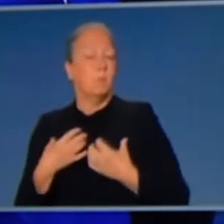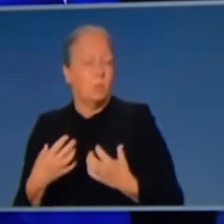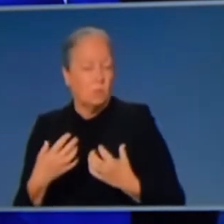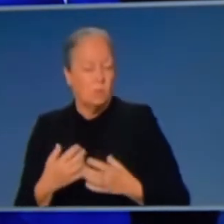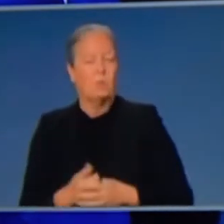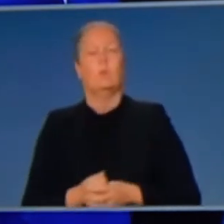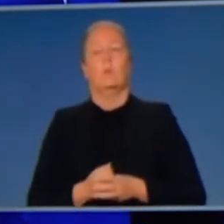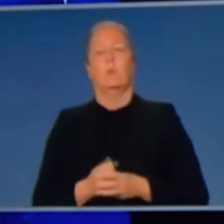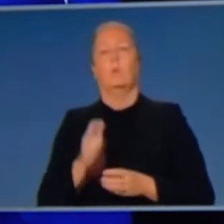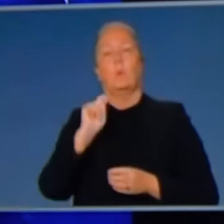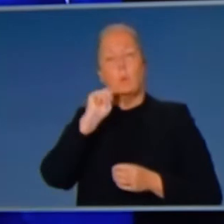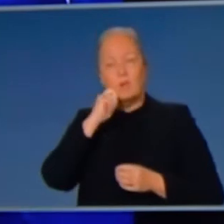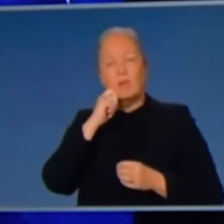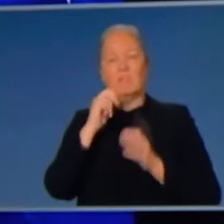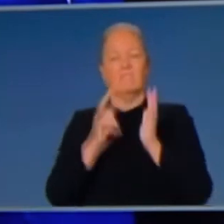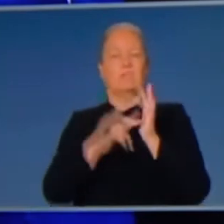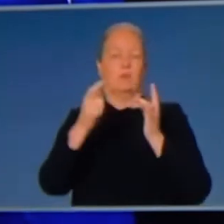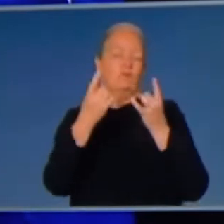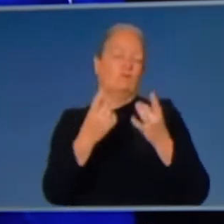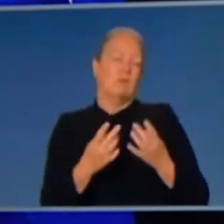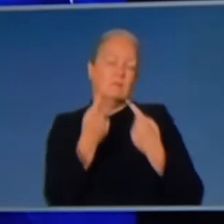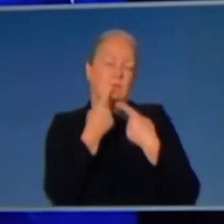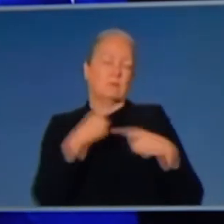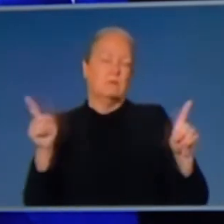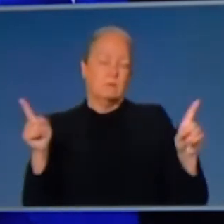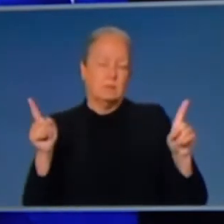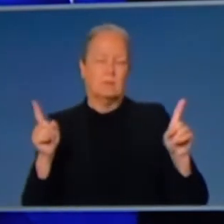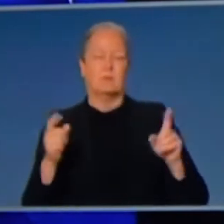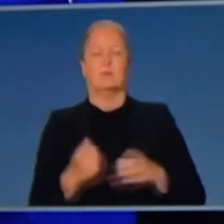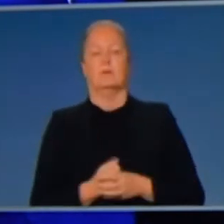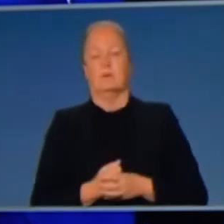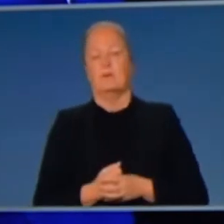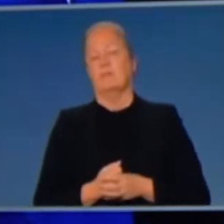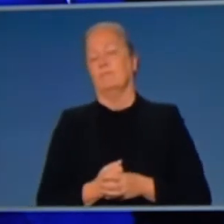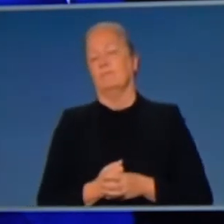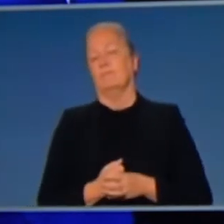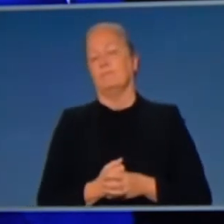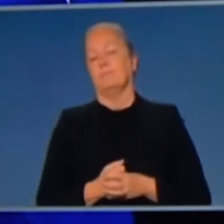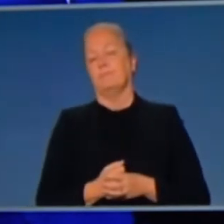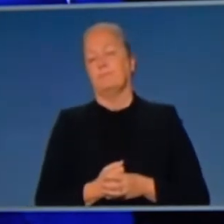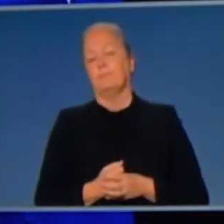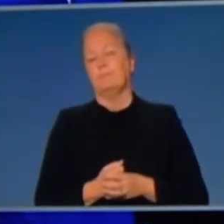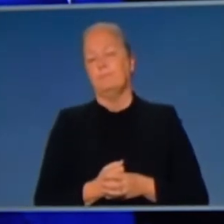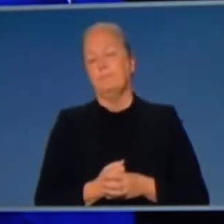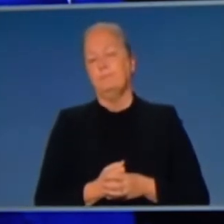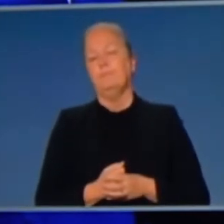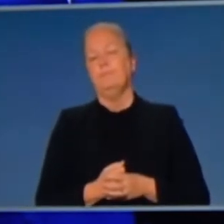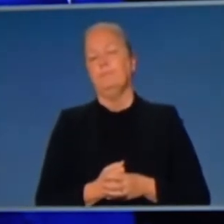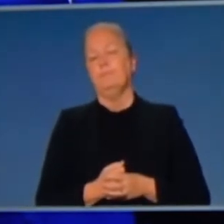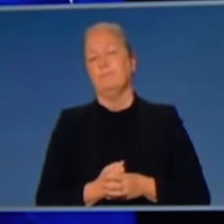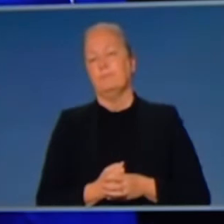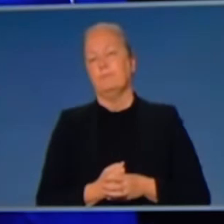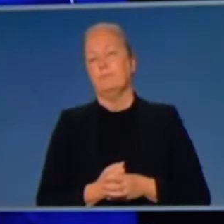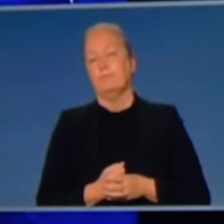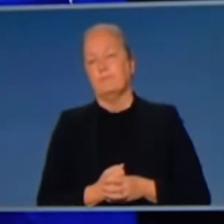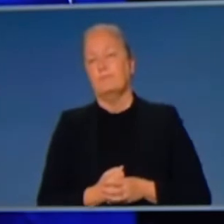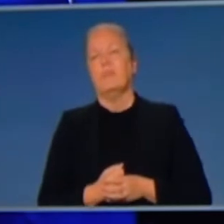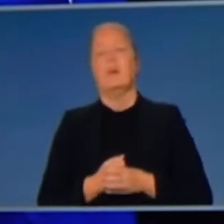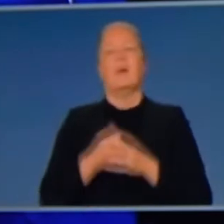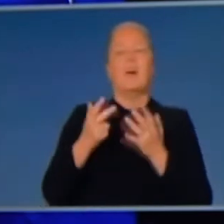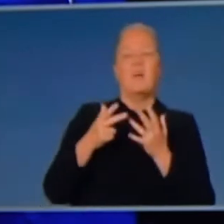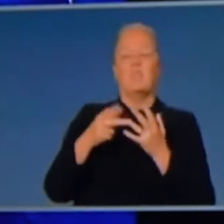that he's announced are not dissimilar to those that are currently running in schools in New South Wales and in many other states as they run into the term